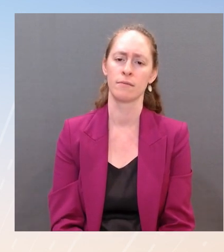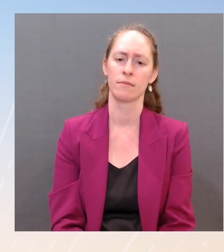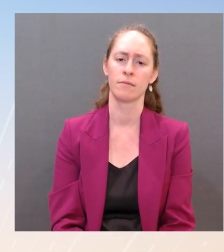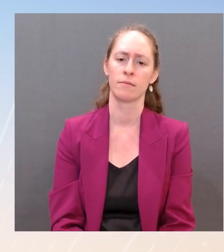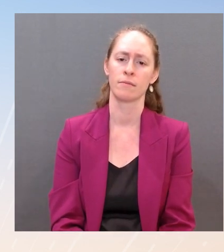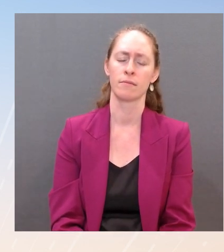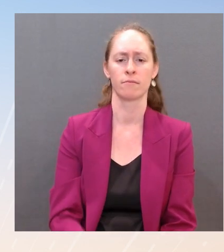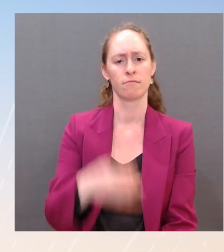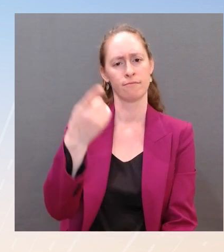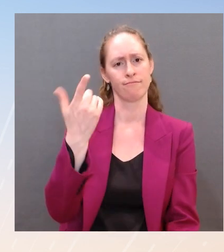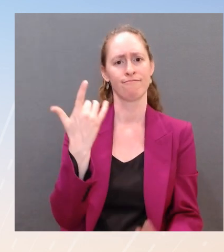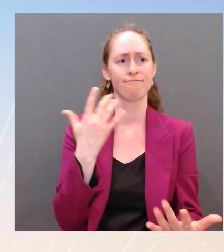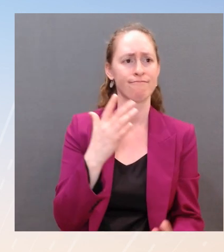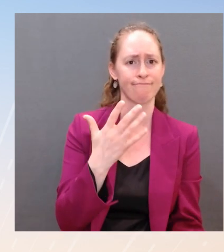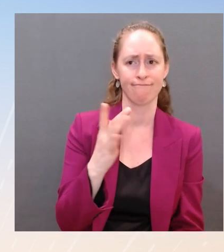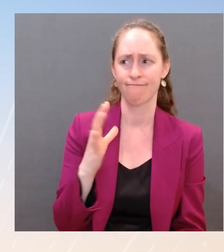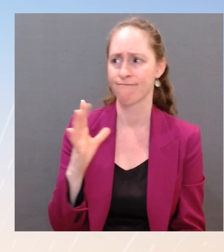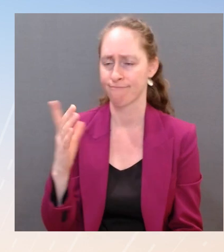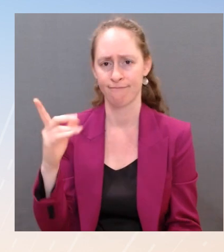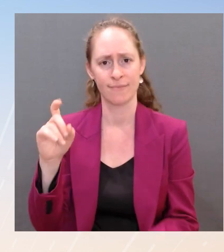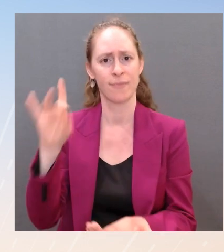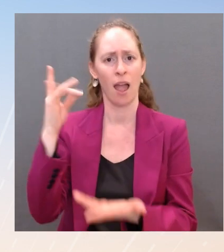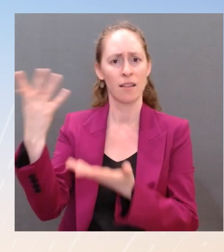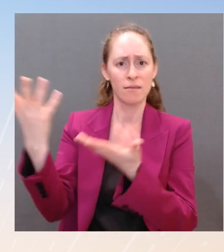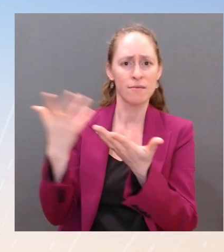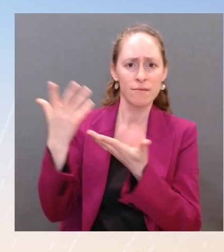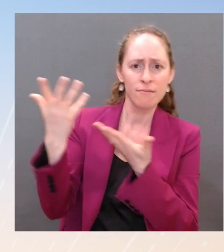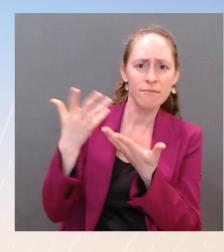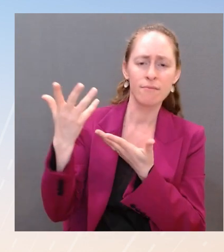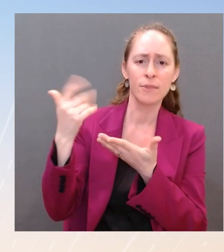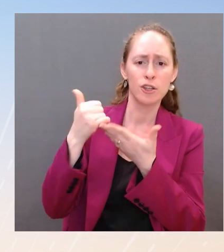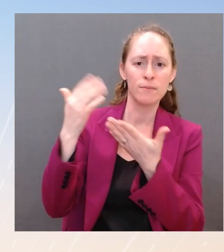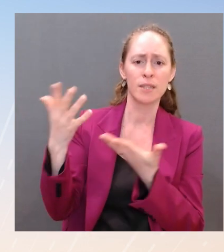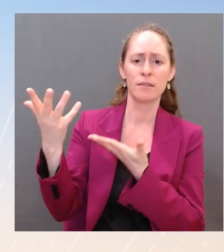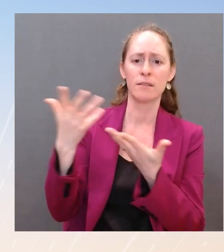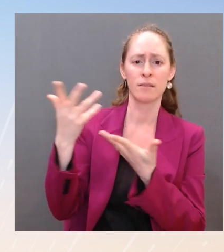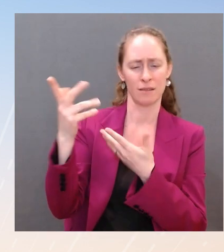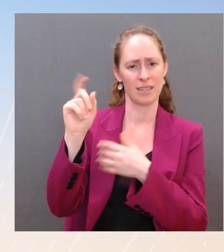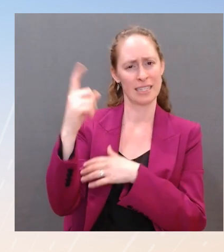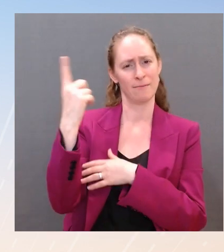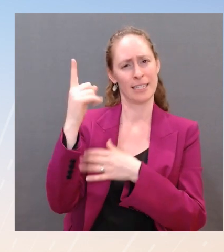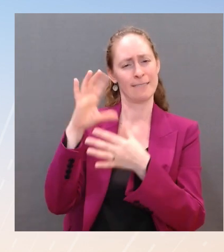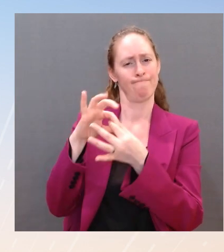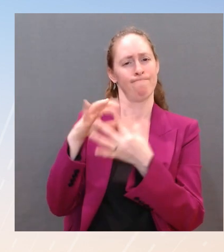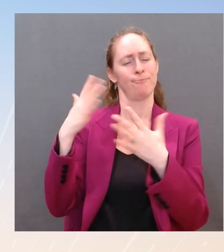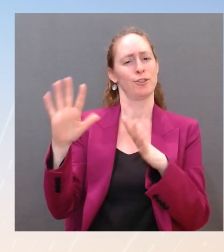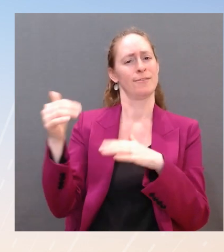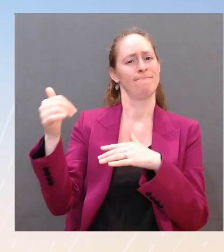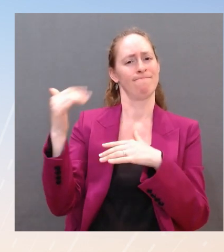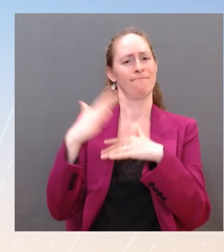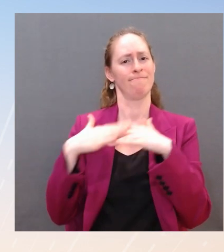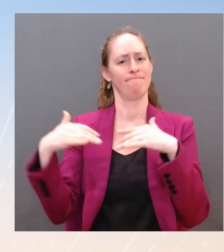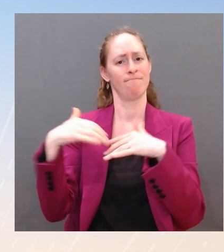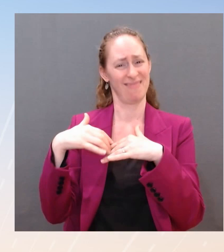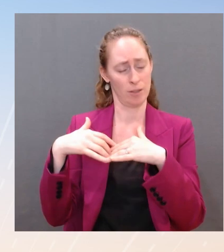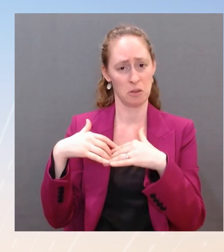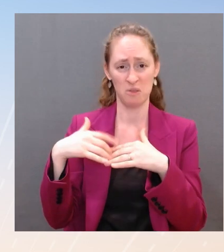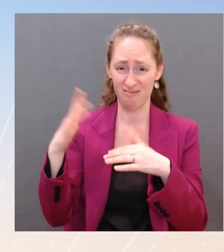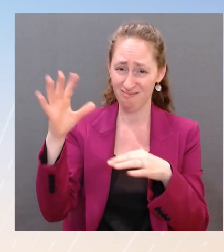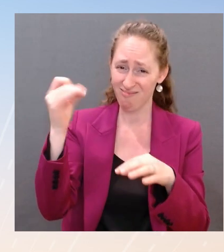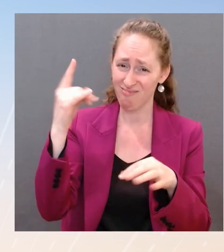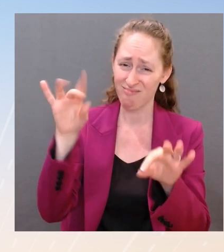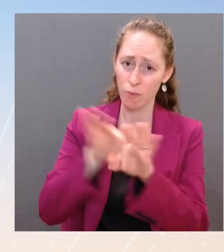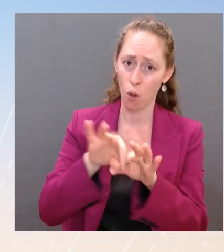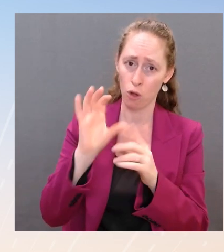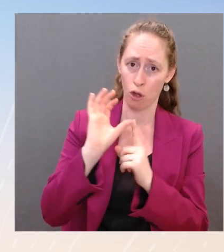with Indigenous people. And we know that we all have our own stories and our culture matters, and having someone who understands that matters too. What advice